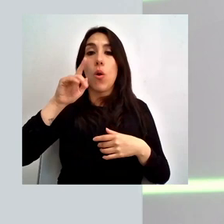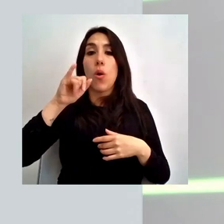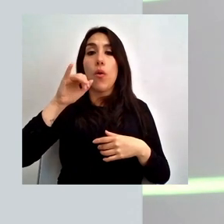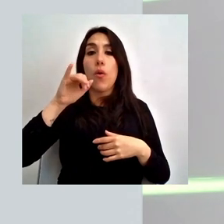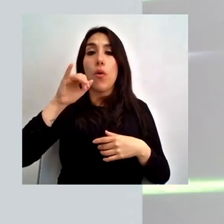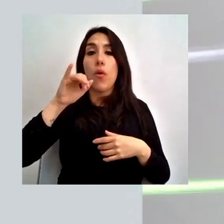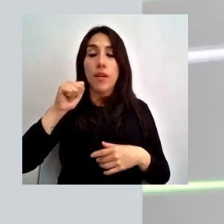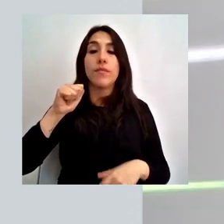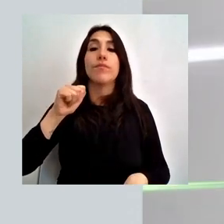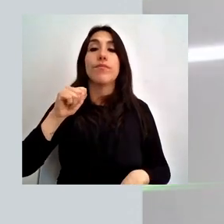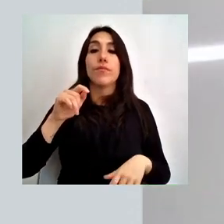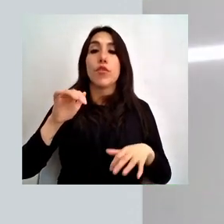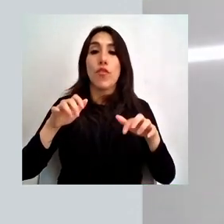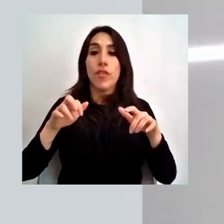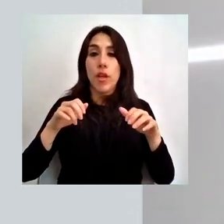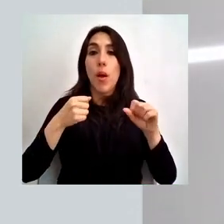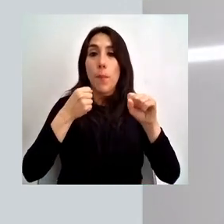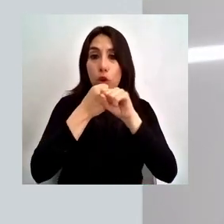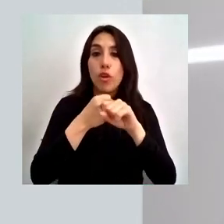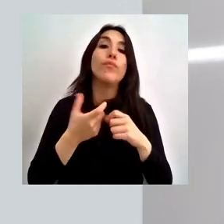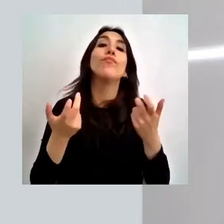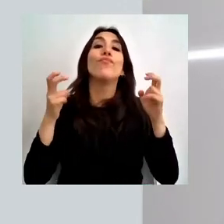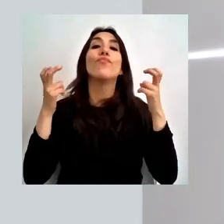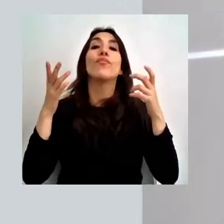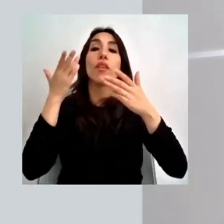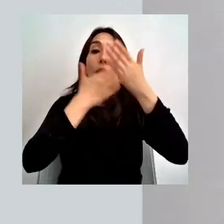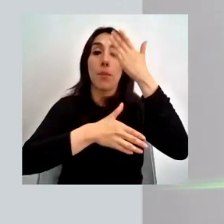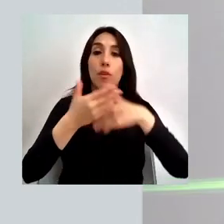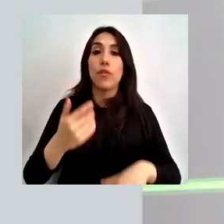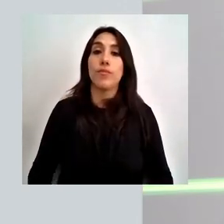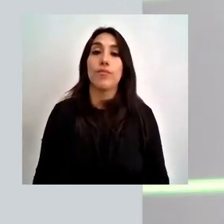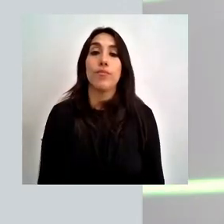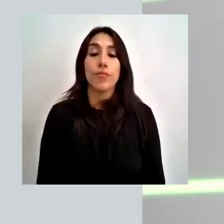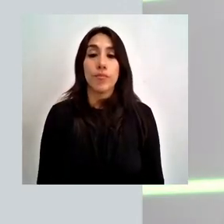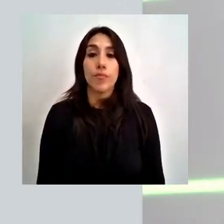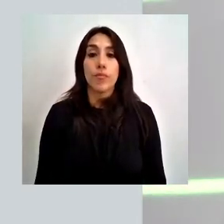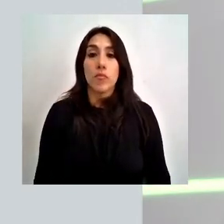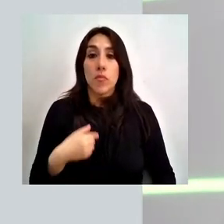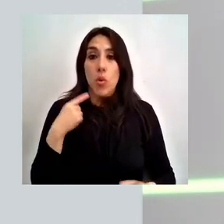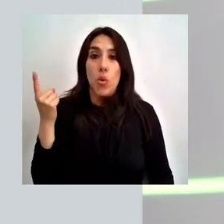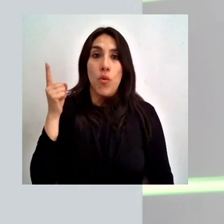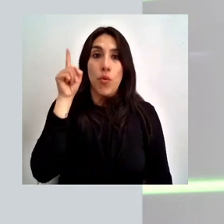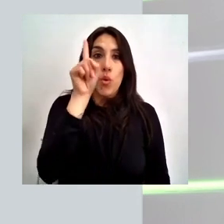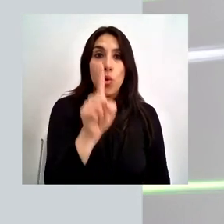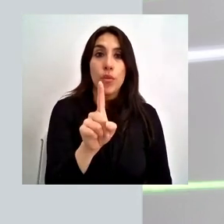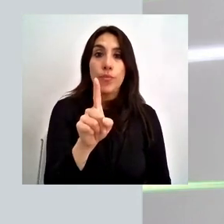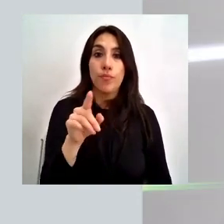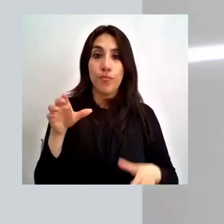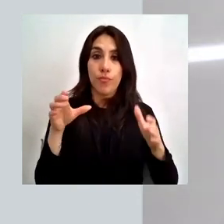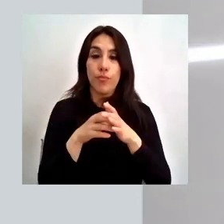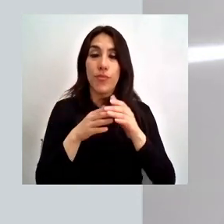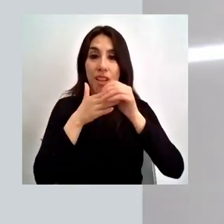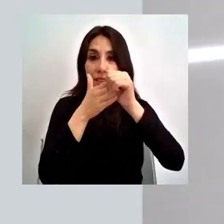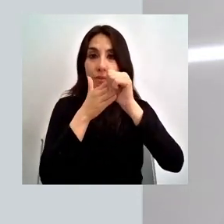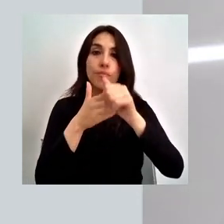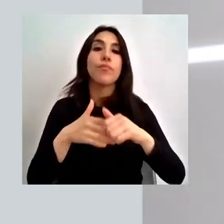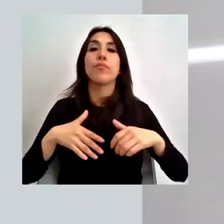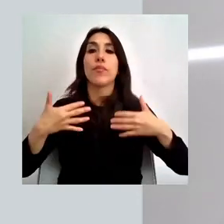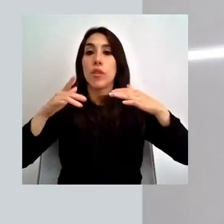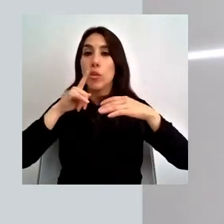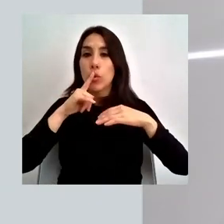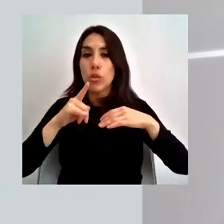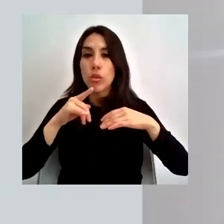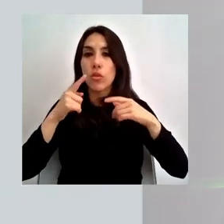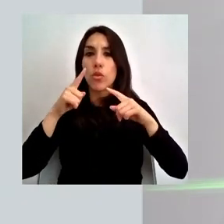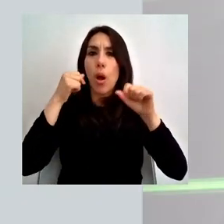to Fujitsu, and a member of the UK Government's Business Leaders Group